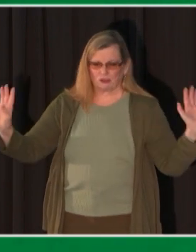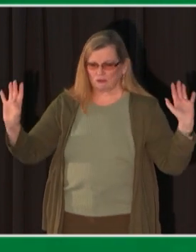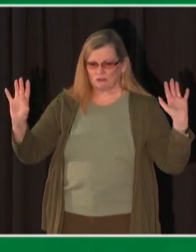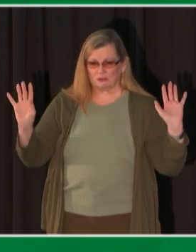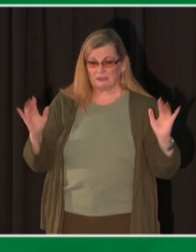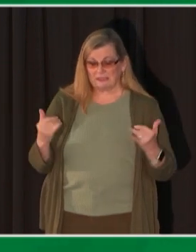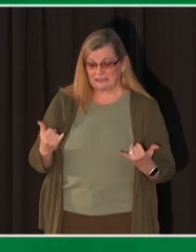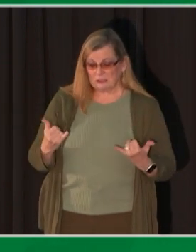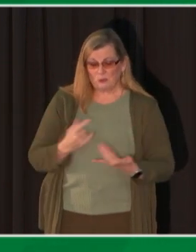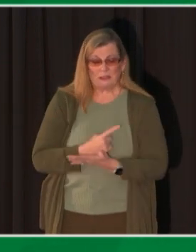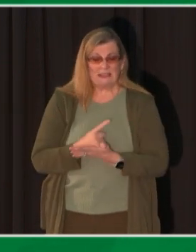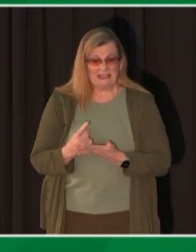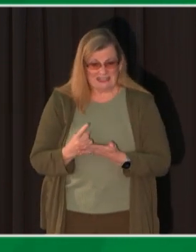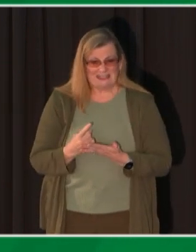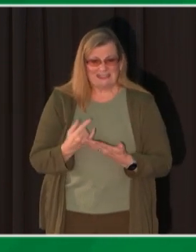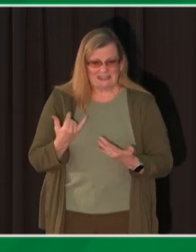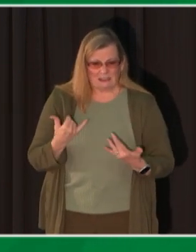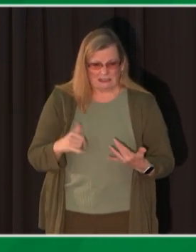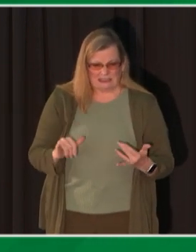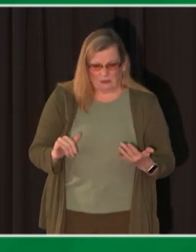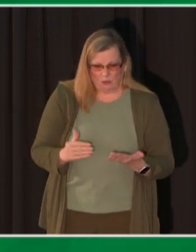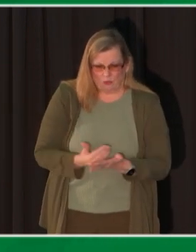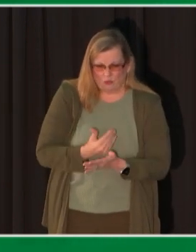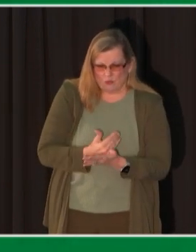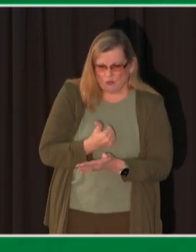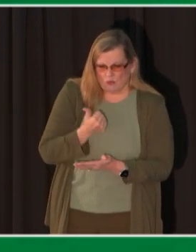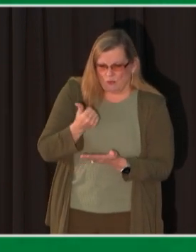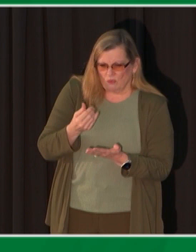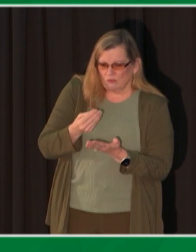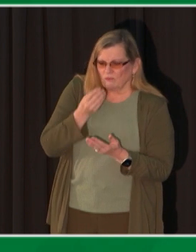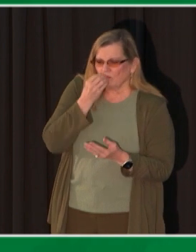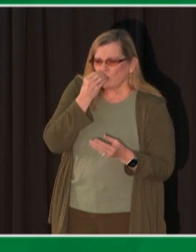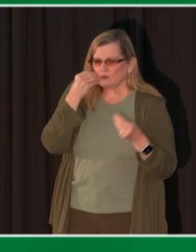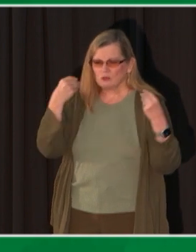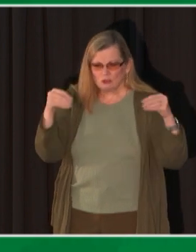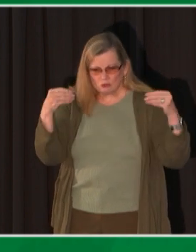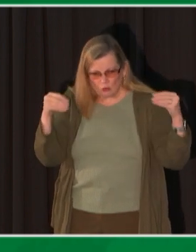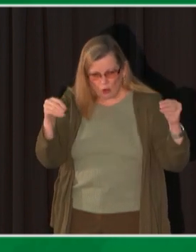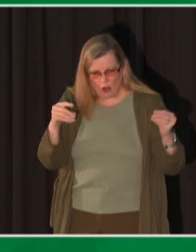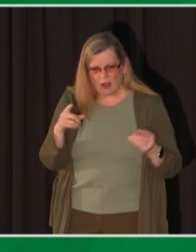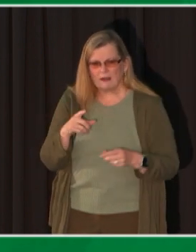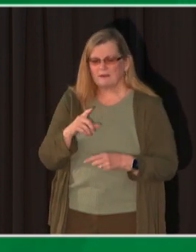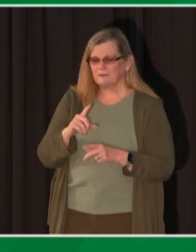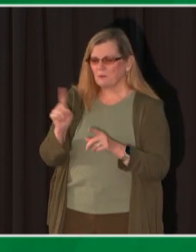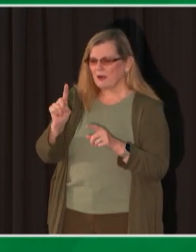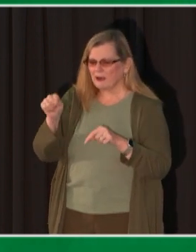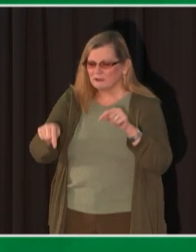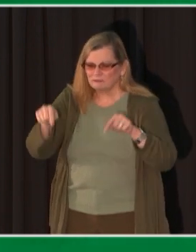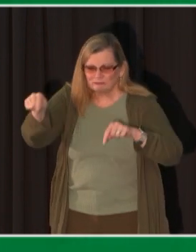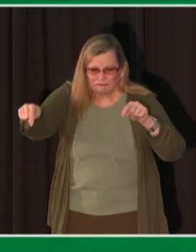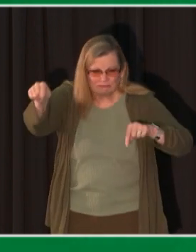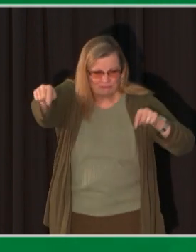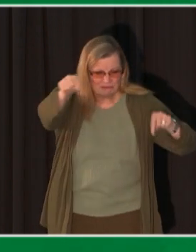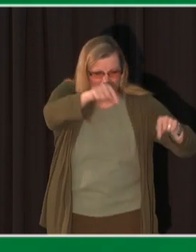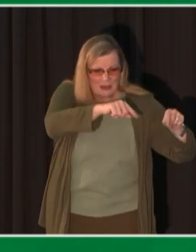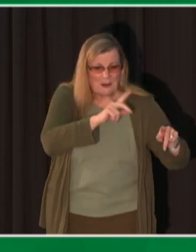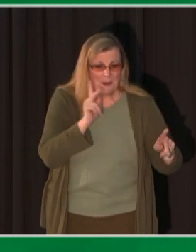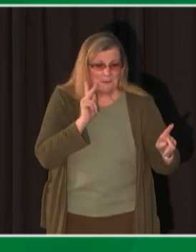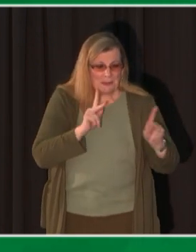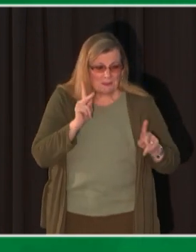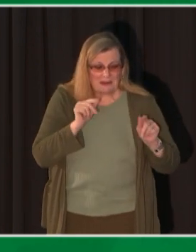new grocery sites where families can get fresh fruits and vegetables and other